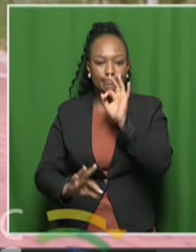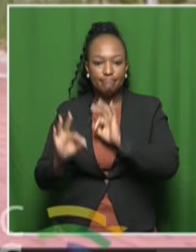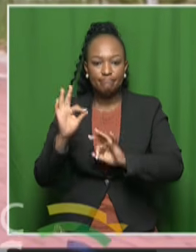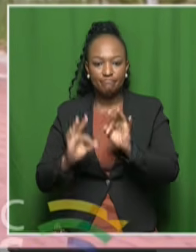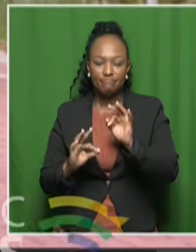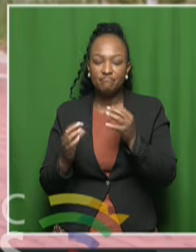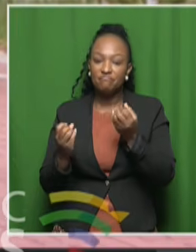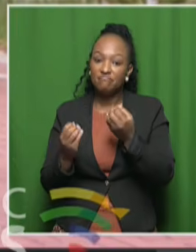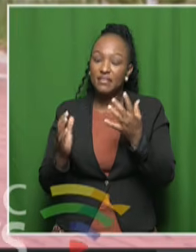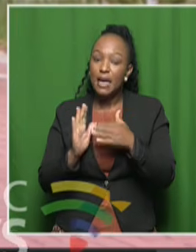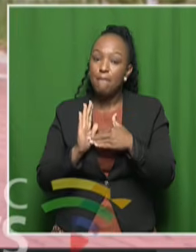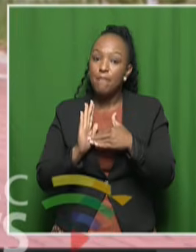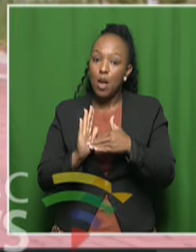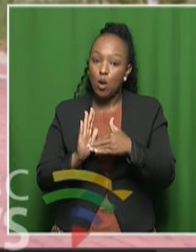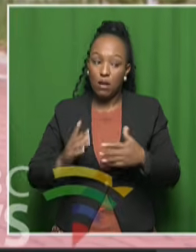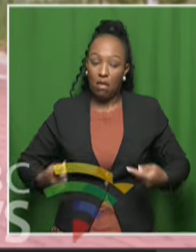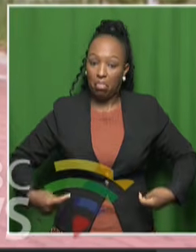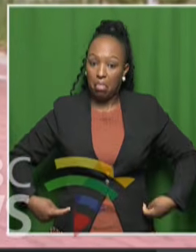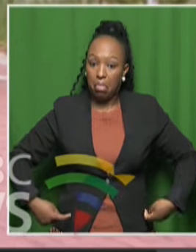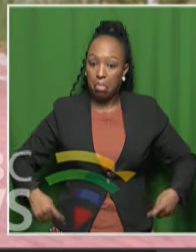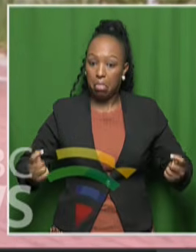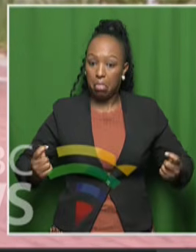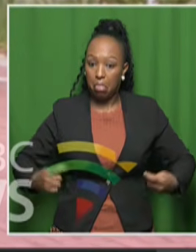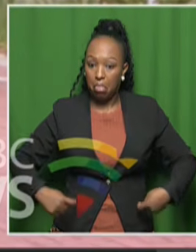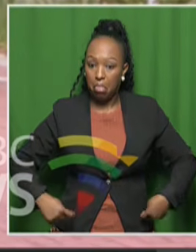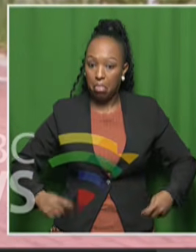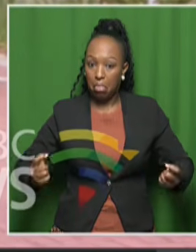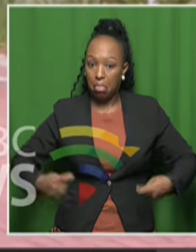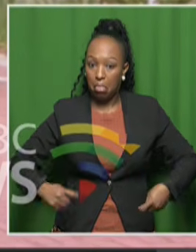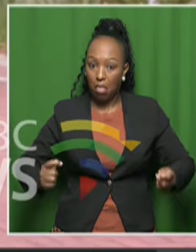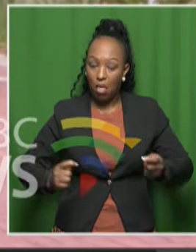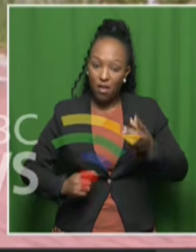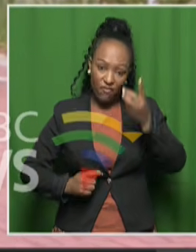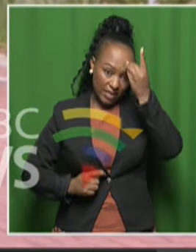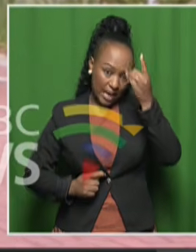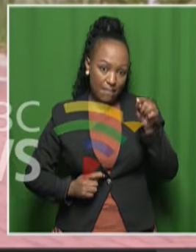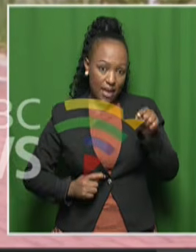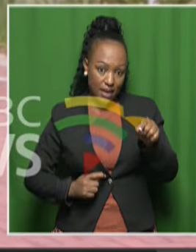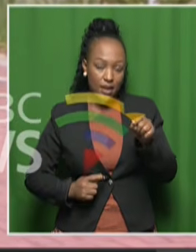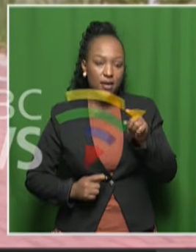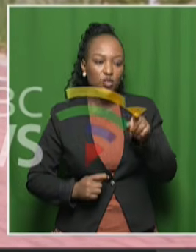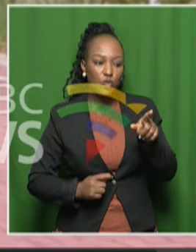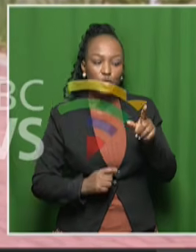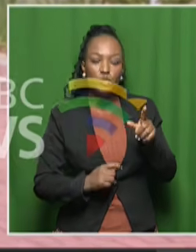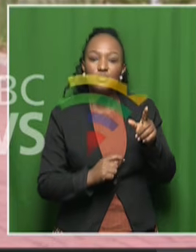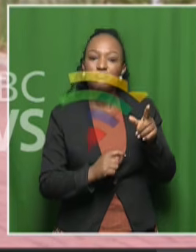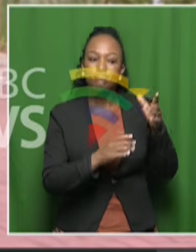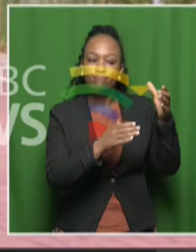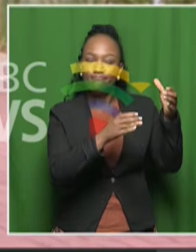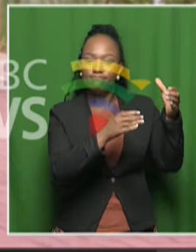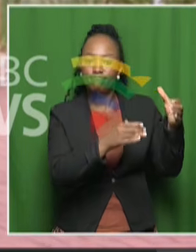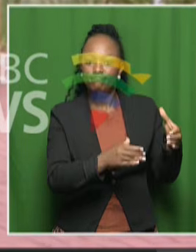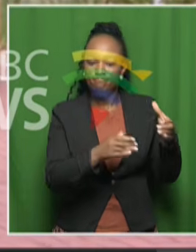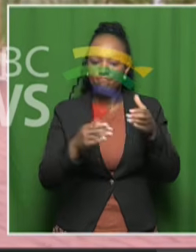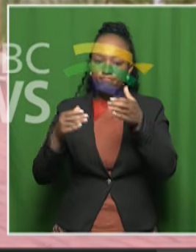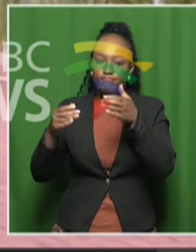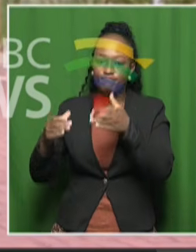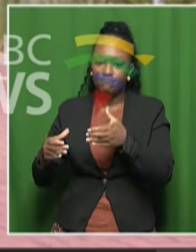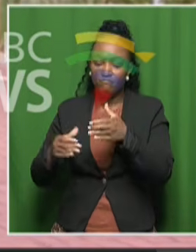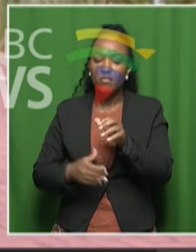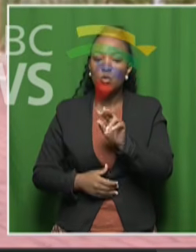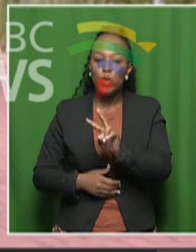the millions of rand that eThekwini has spent to commission these two statues, 22 million, Leanne. Many